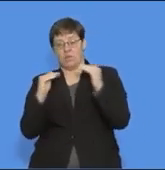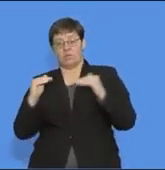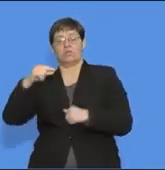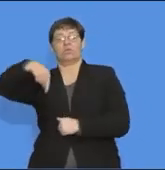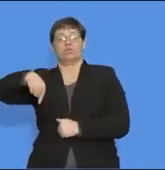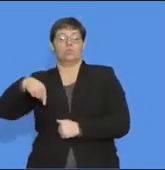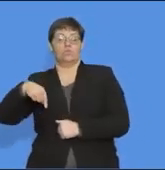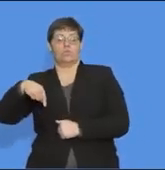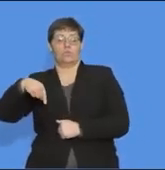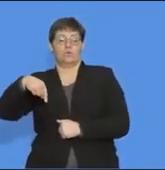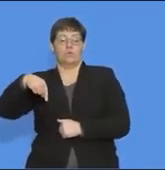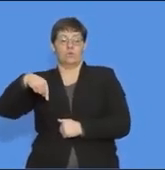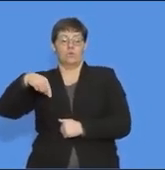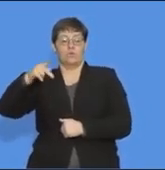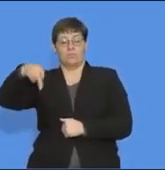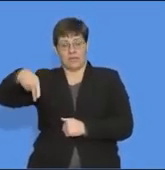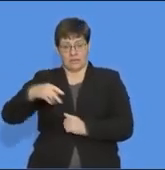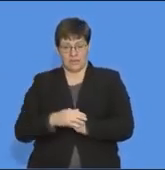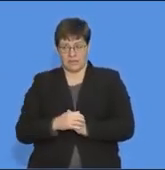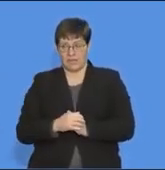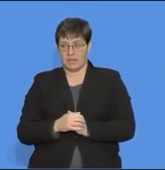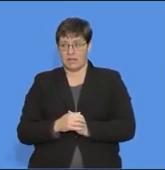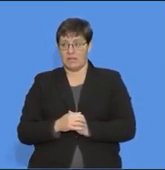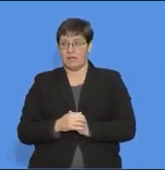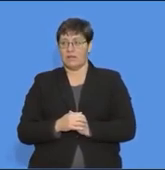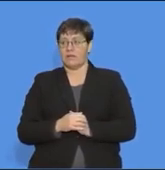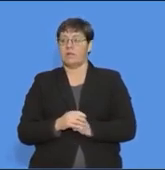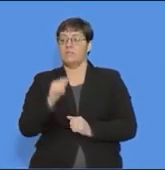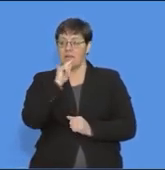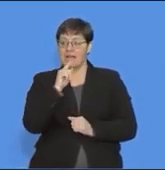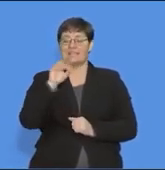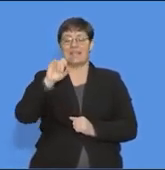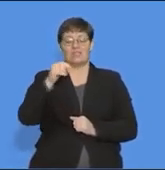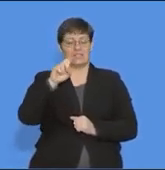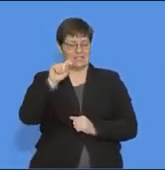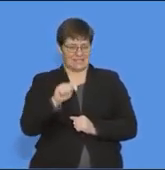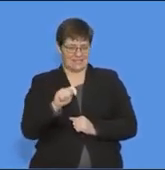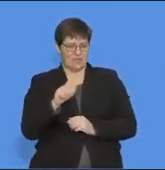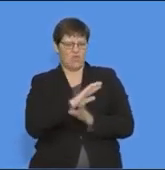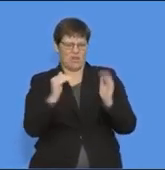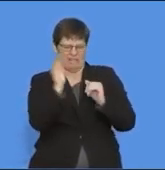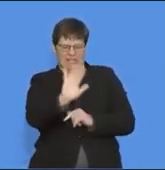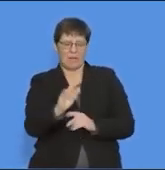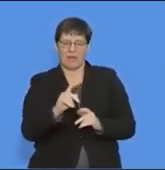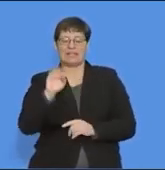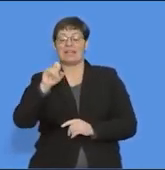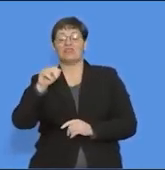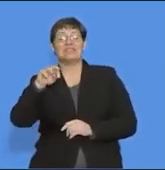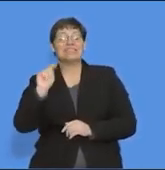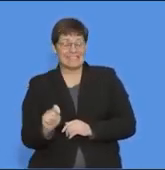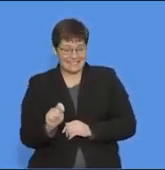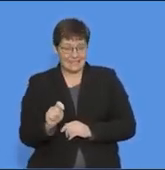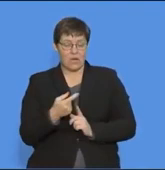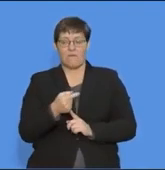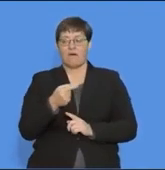QP, which RP and QP, I mean, are the tangents, not that they are equal, right? They are the tangents